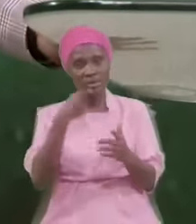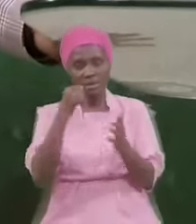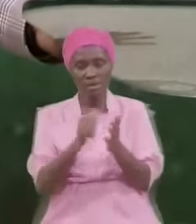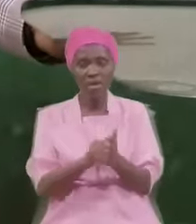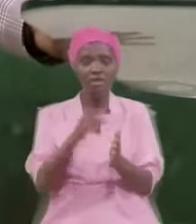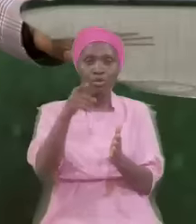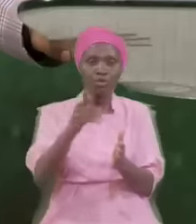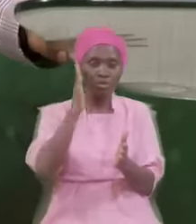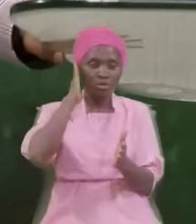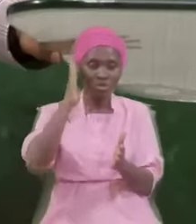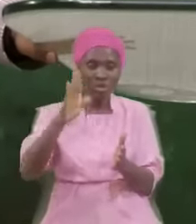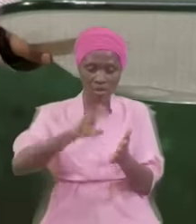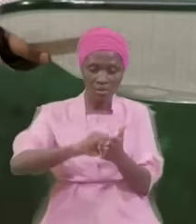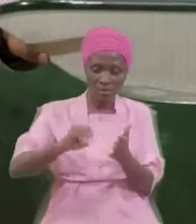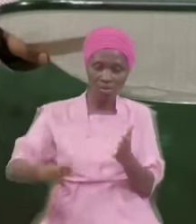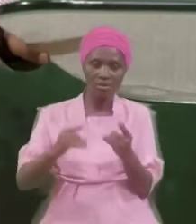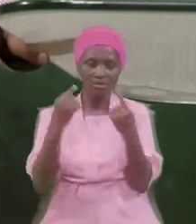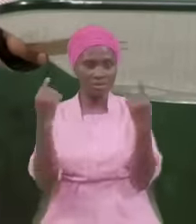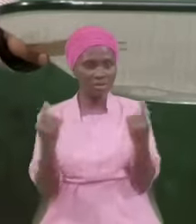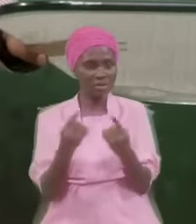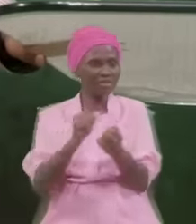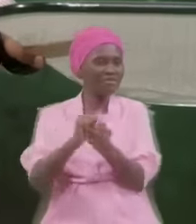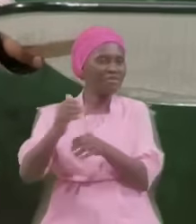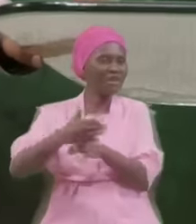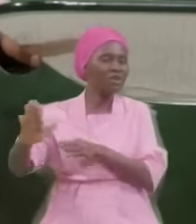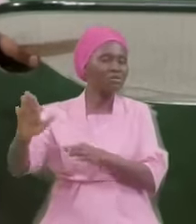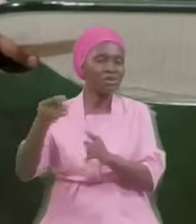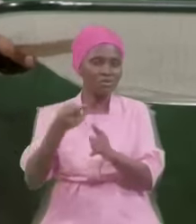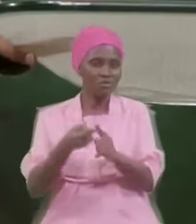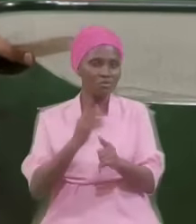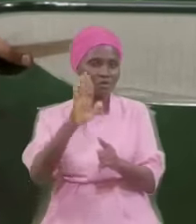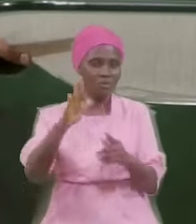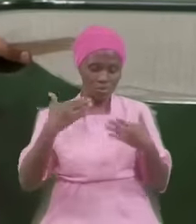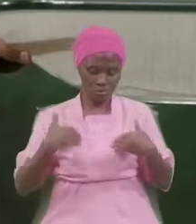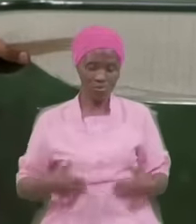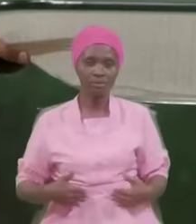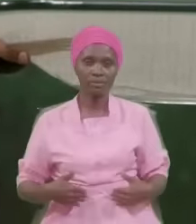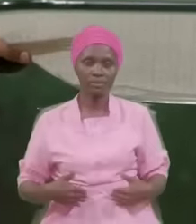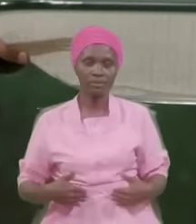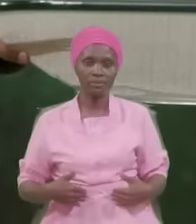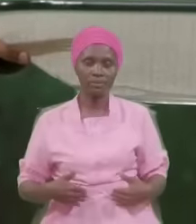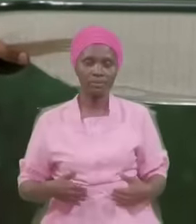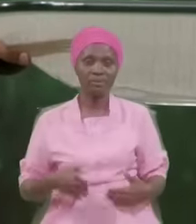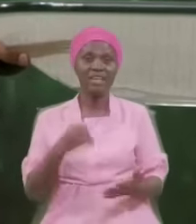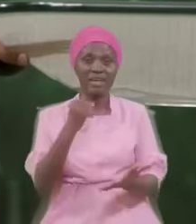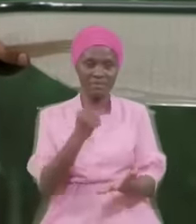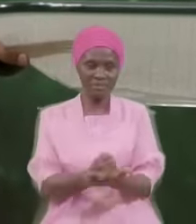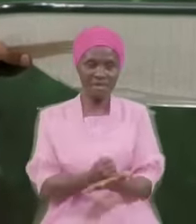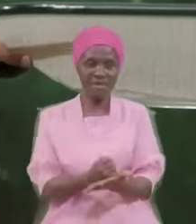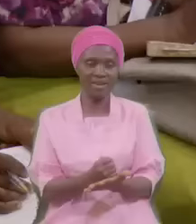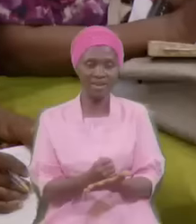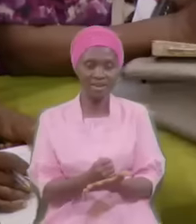away iniquity far from thy tabernacles. I wanted an